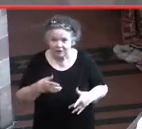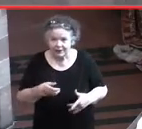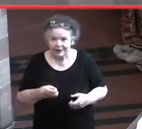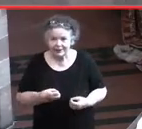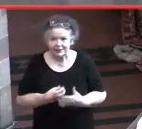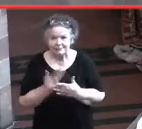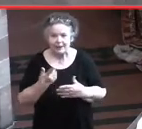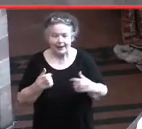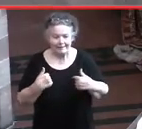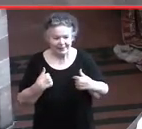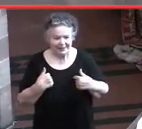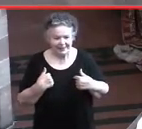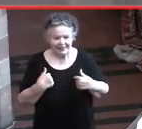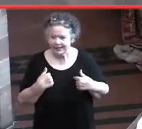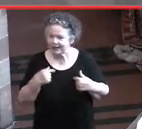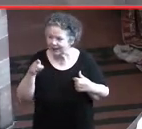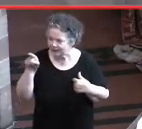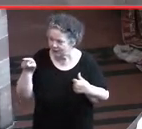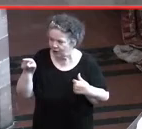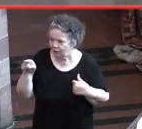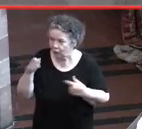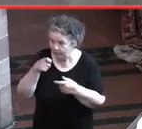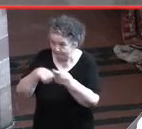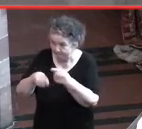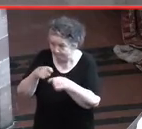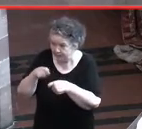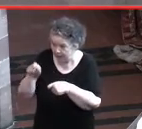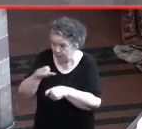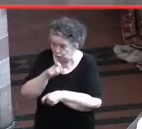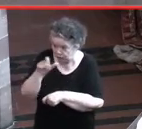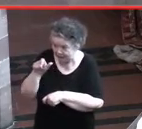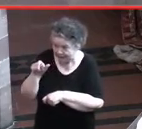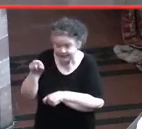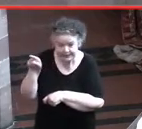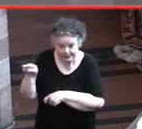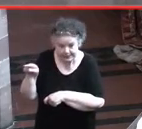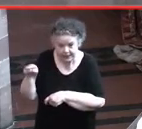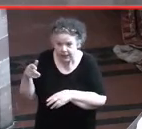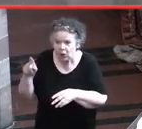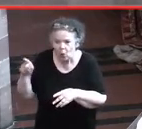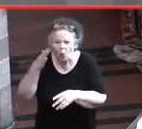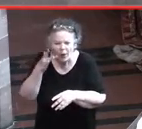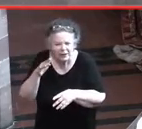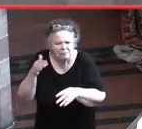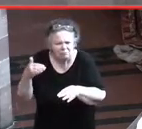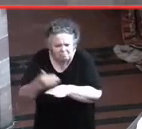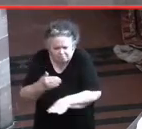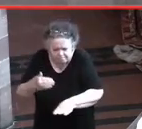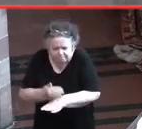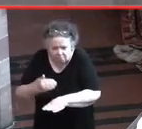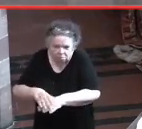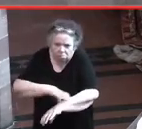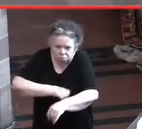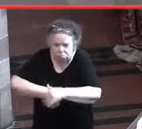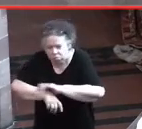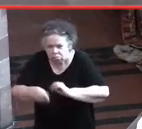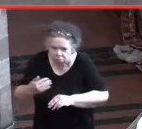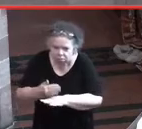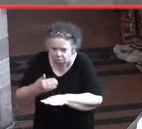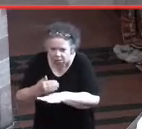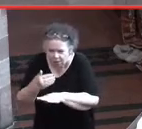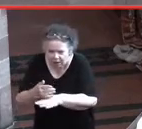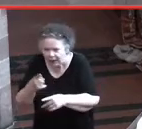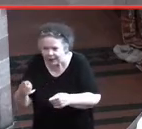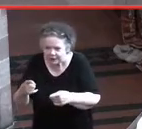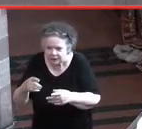And for our ordinands, I hope that in the busyness of ministry and the challenges of the current ecclesial landscape